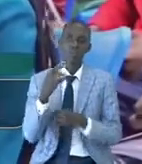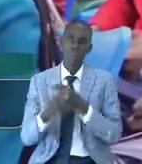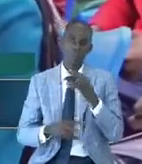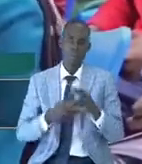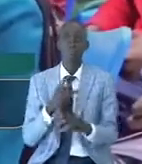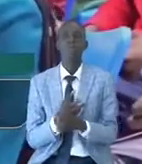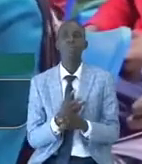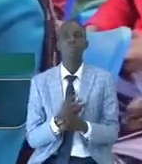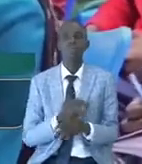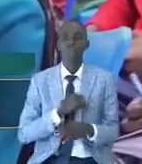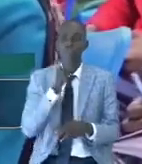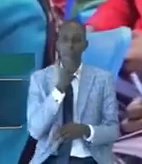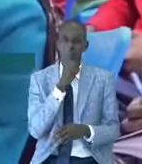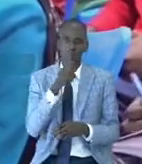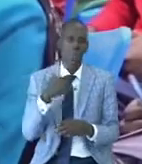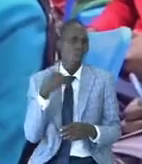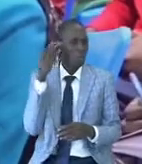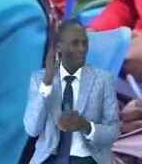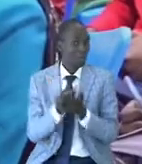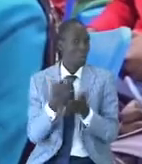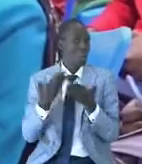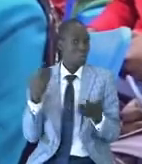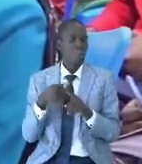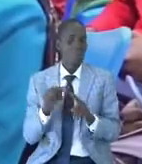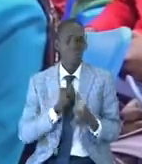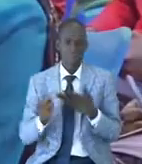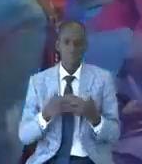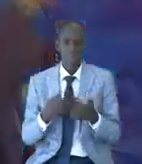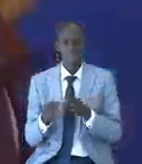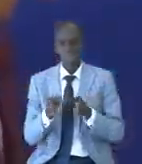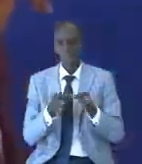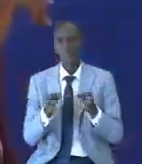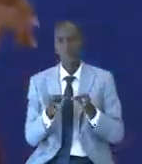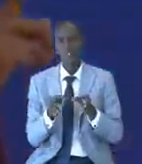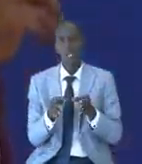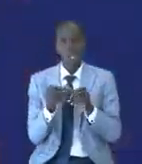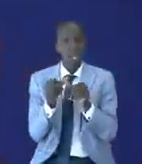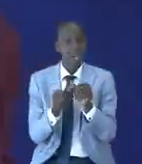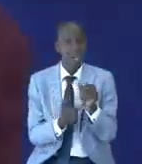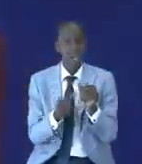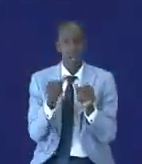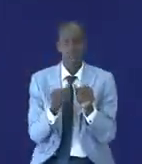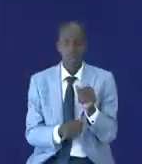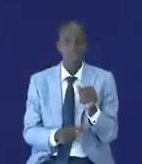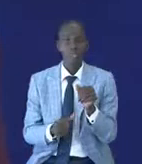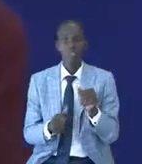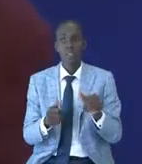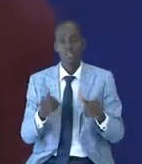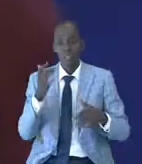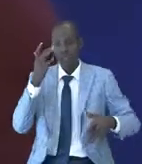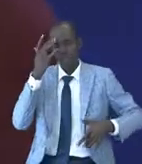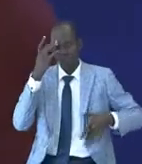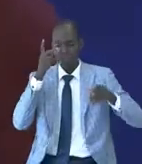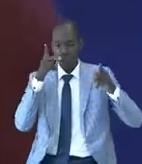the world. I'm sure you've heard that before, but what I want to tell you is, every sick person that got